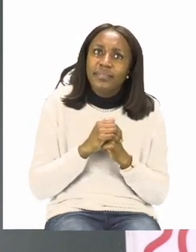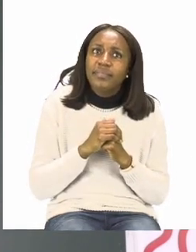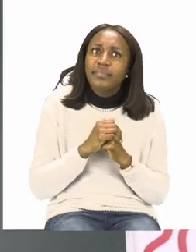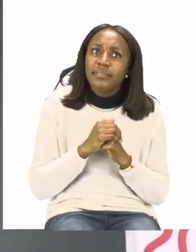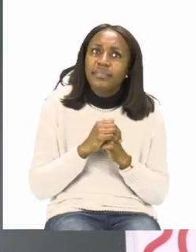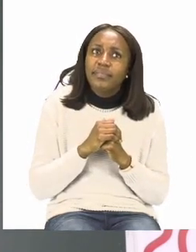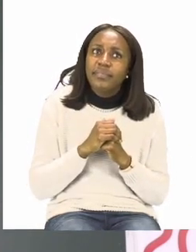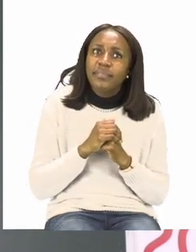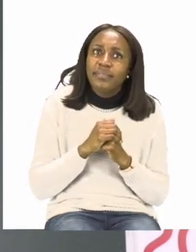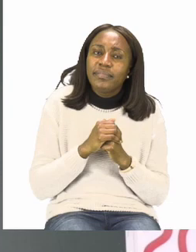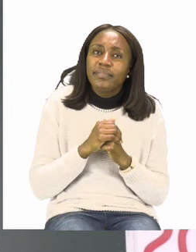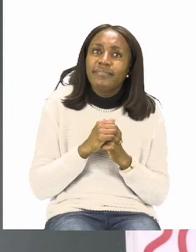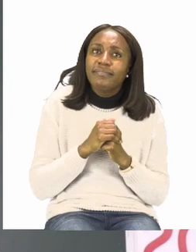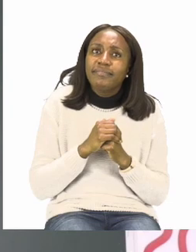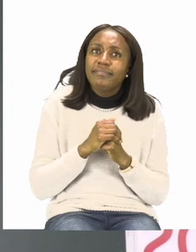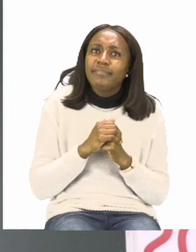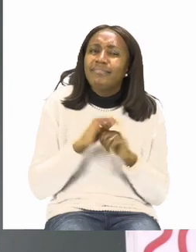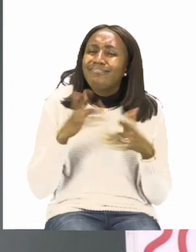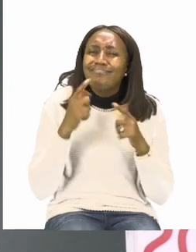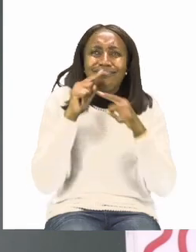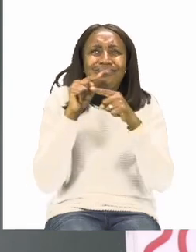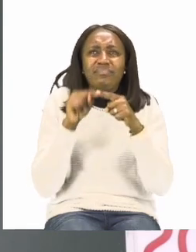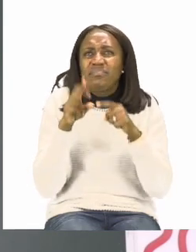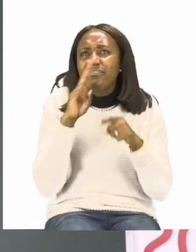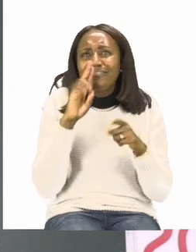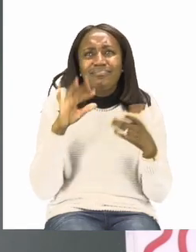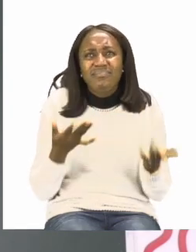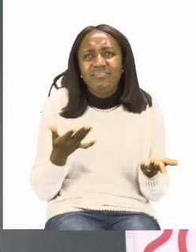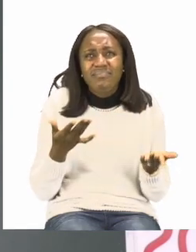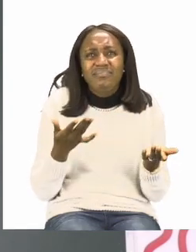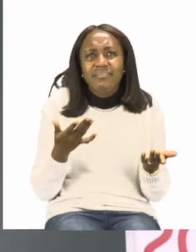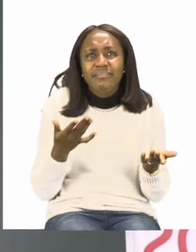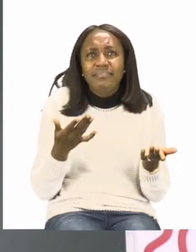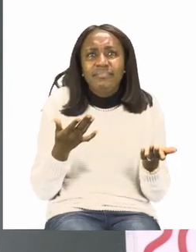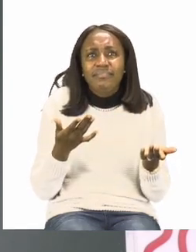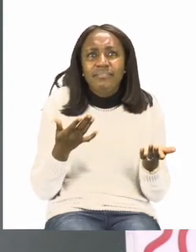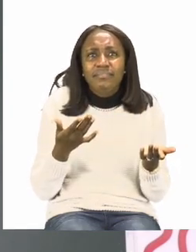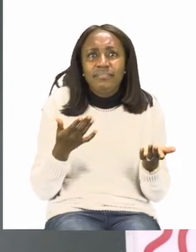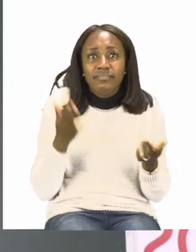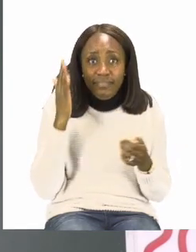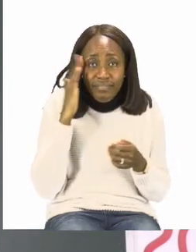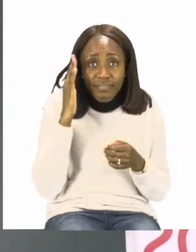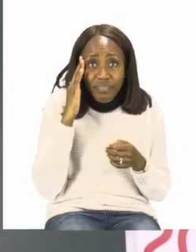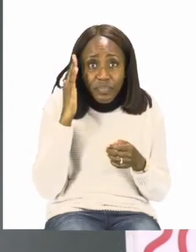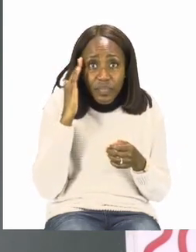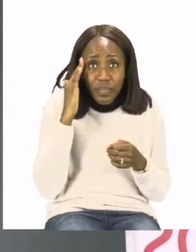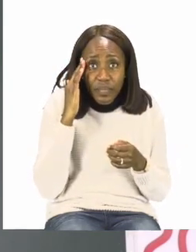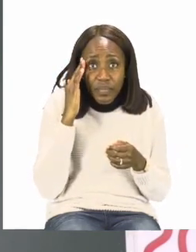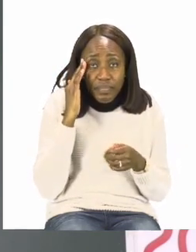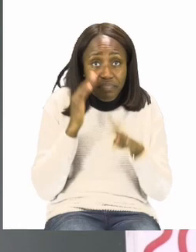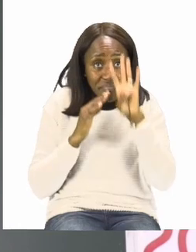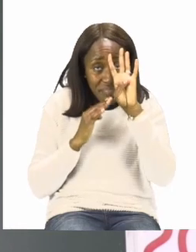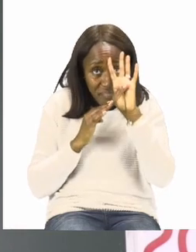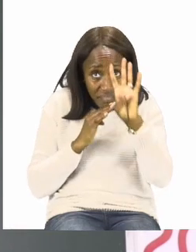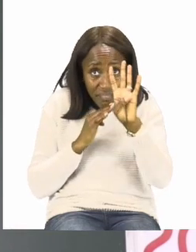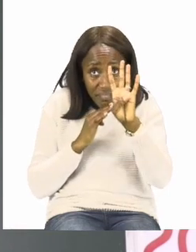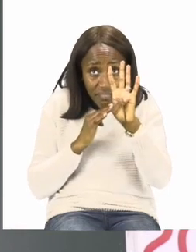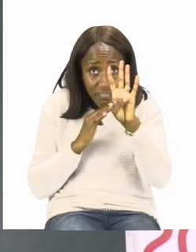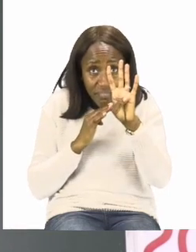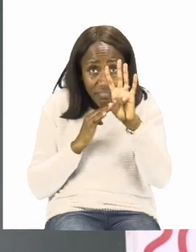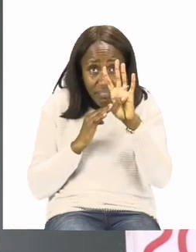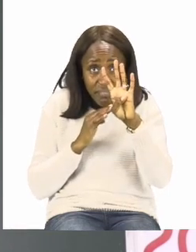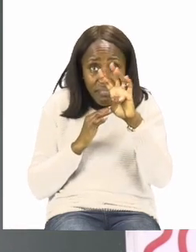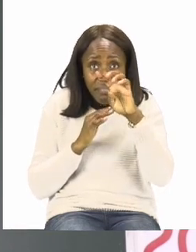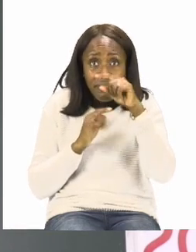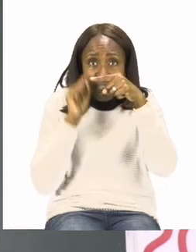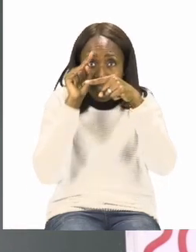get the answer for dividing? Well, we know that if we have our 4 here, that